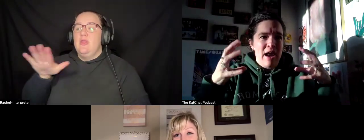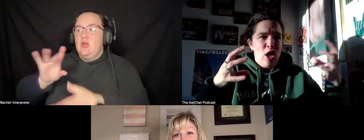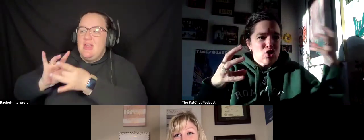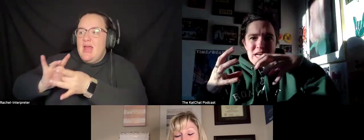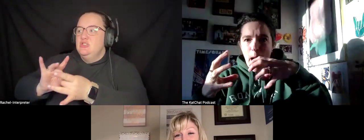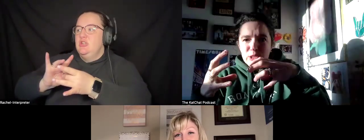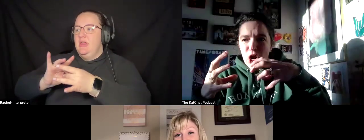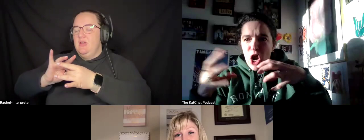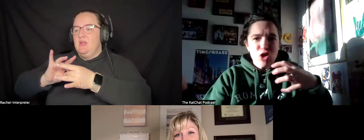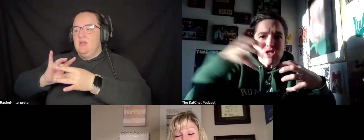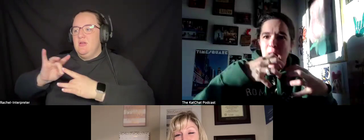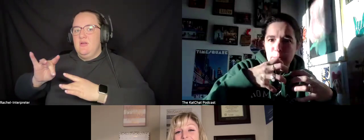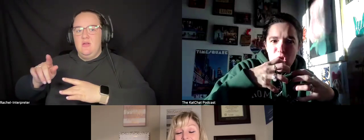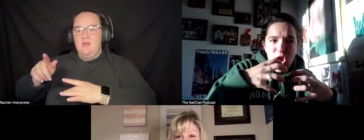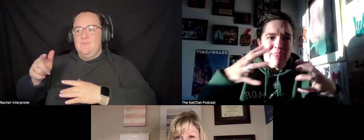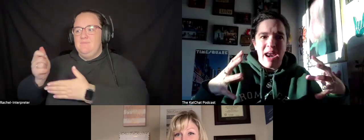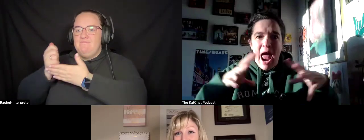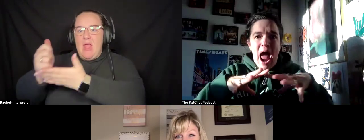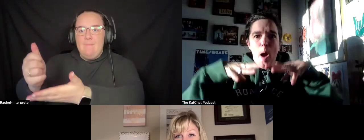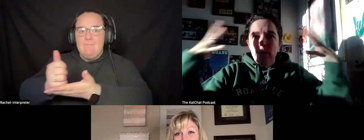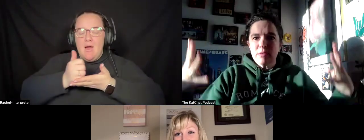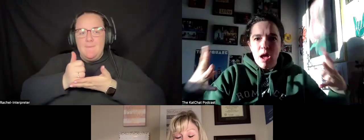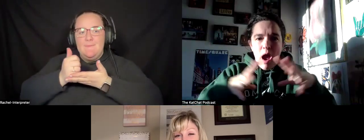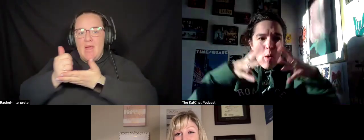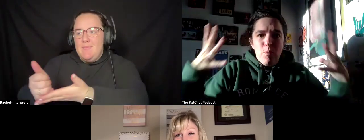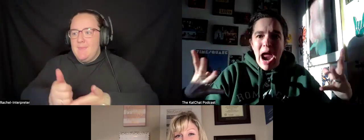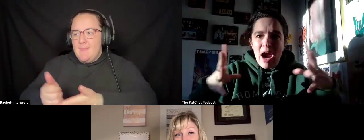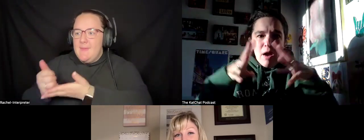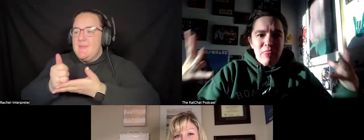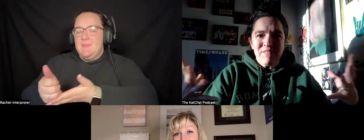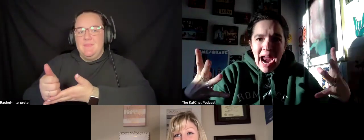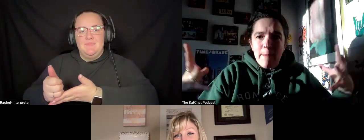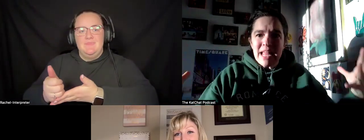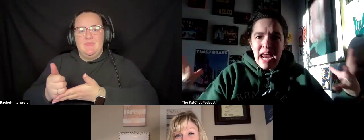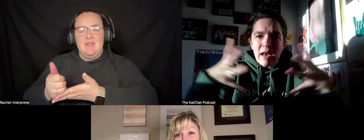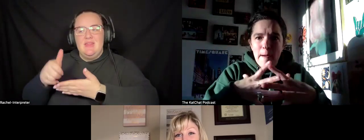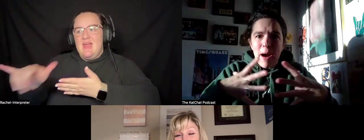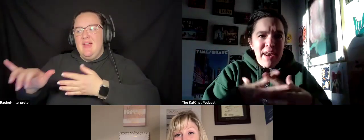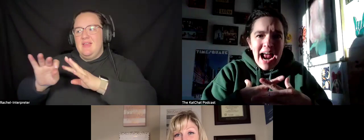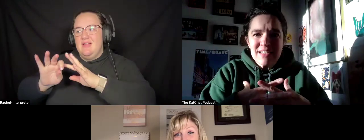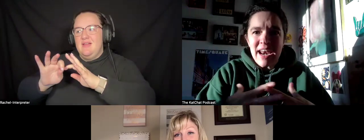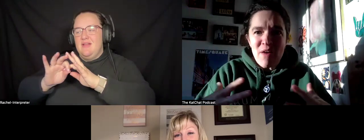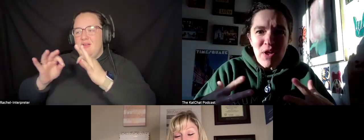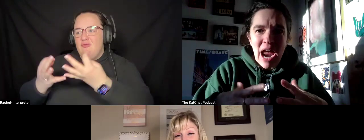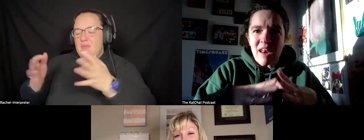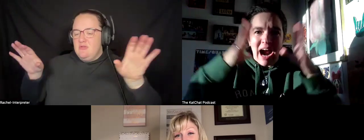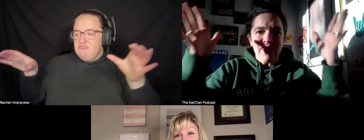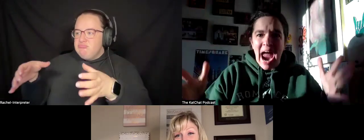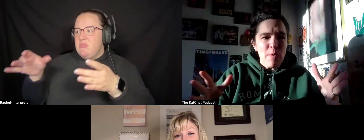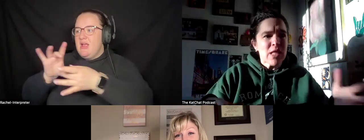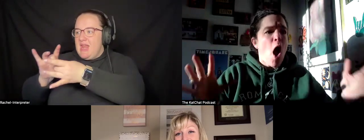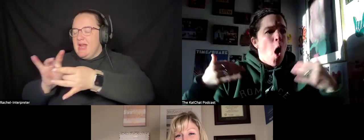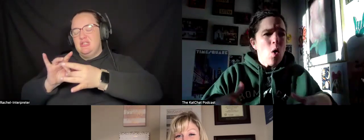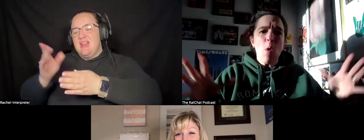connection, and she helped her, and then helped break the family and connect and everything. Like